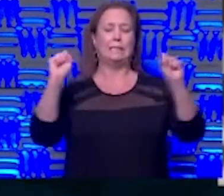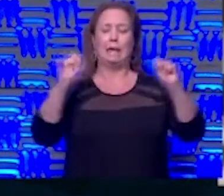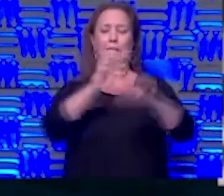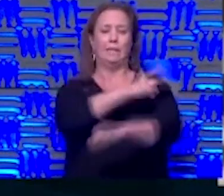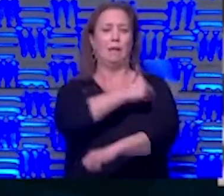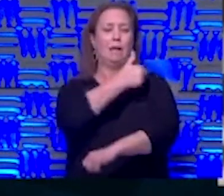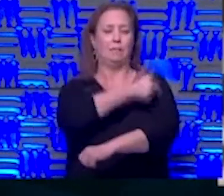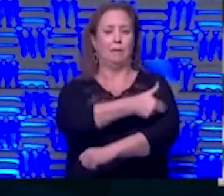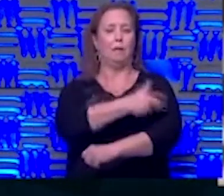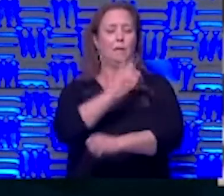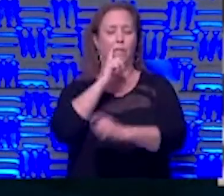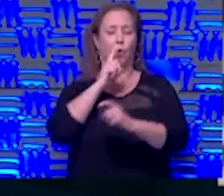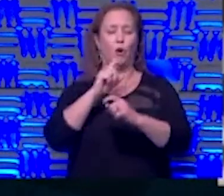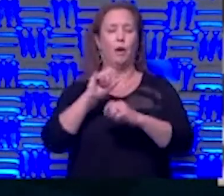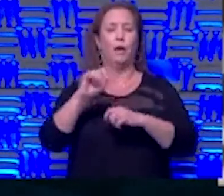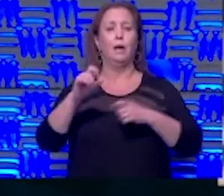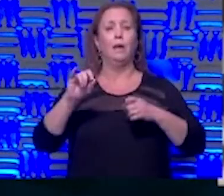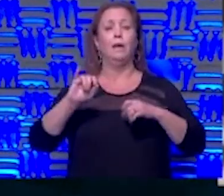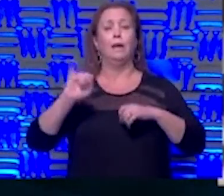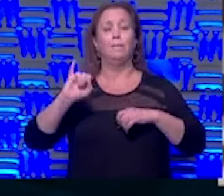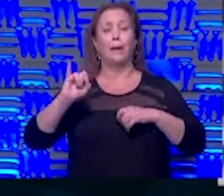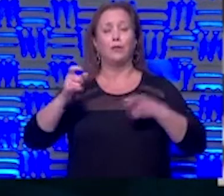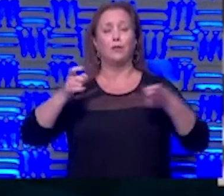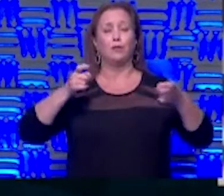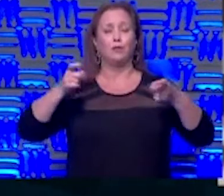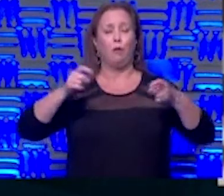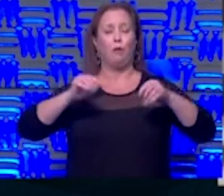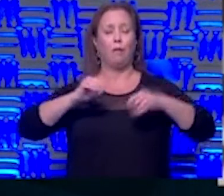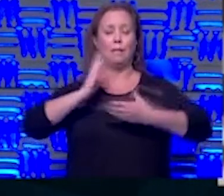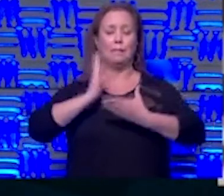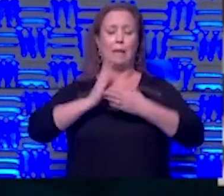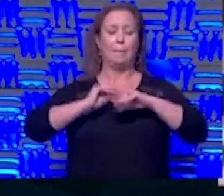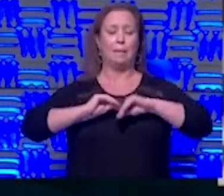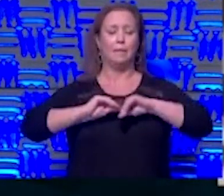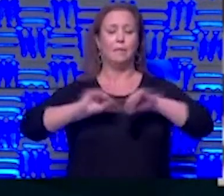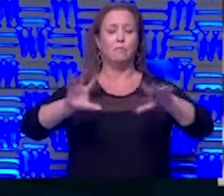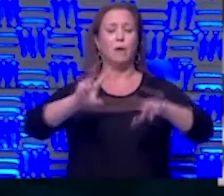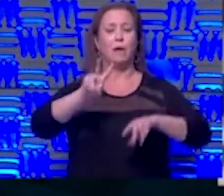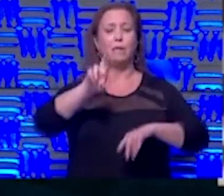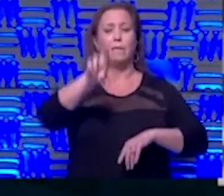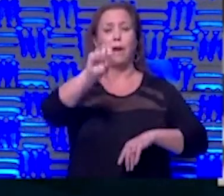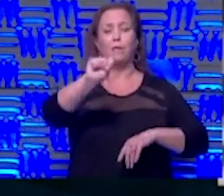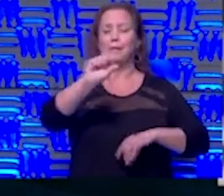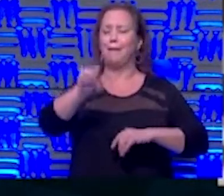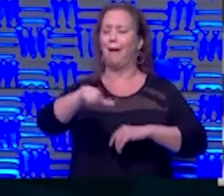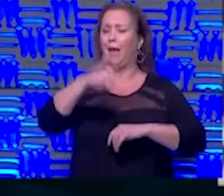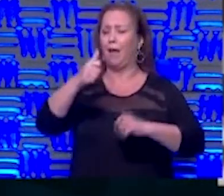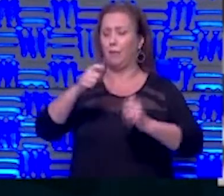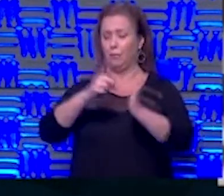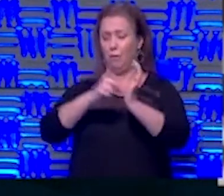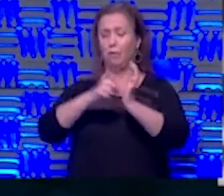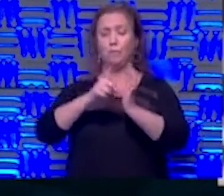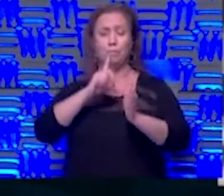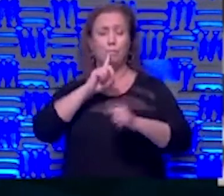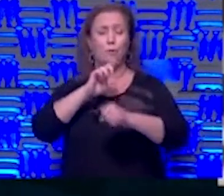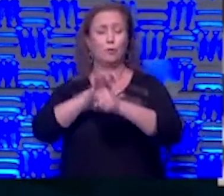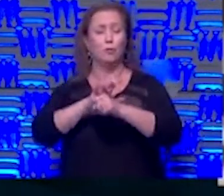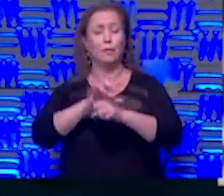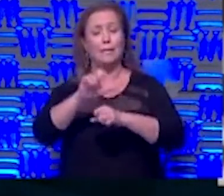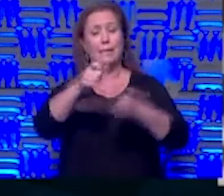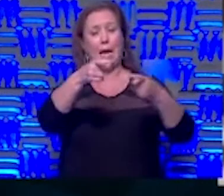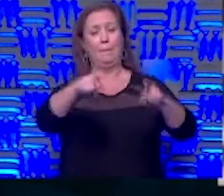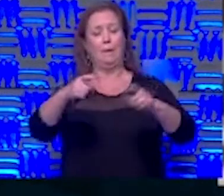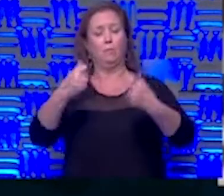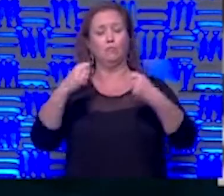when it comes to infections and the spread of virus. And if other healthcare providers assure me of that, then we're trying to